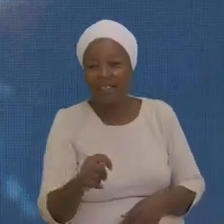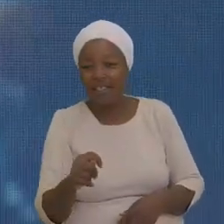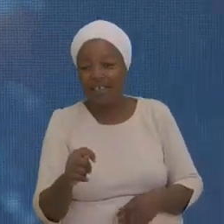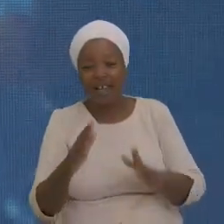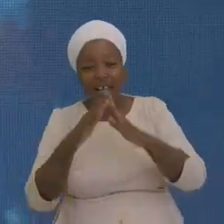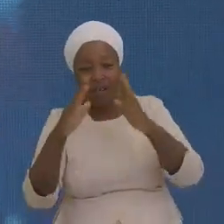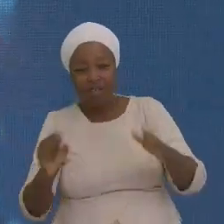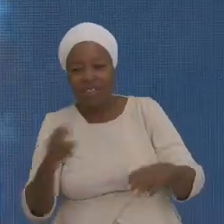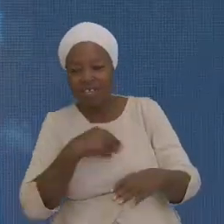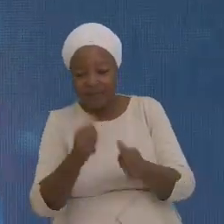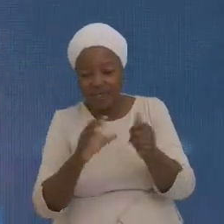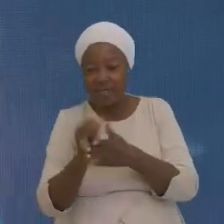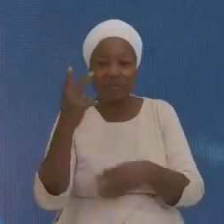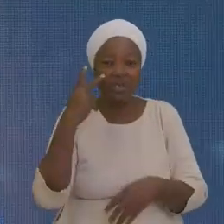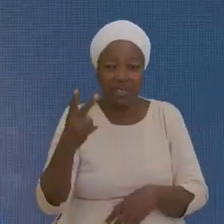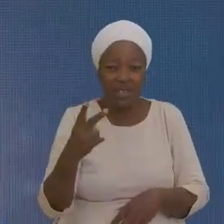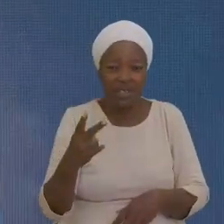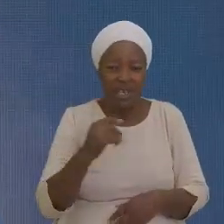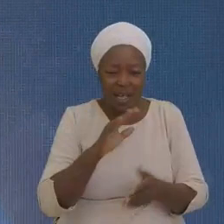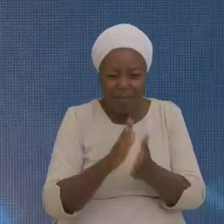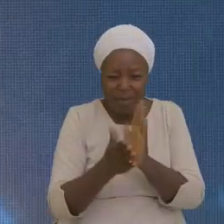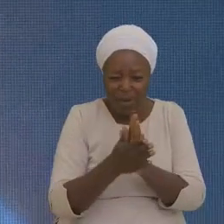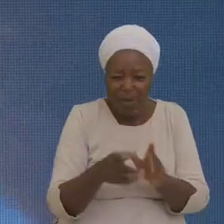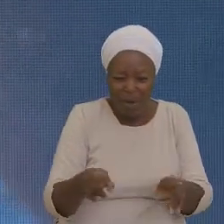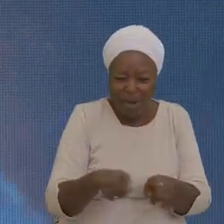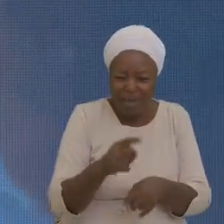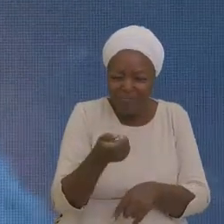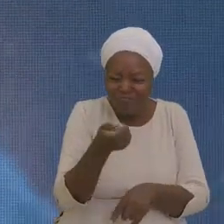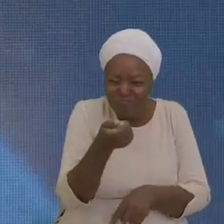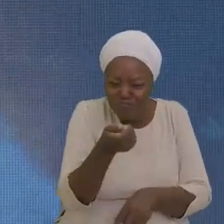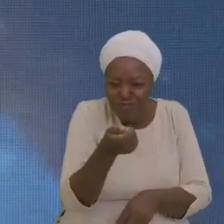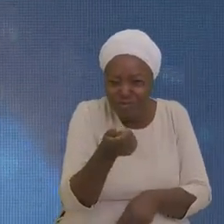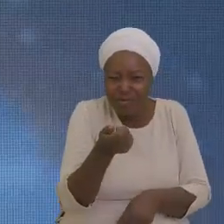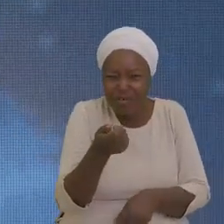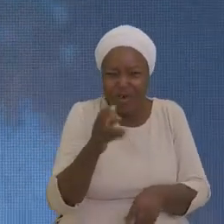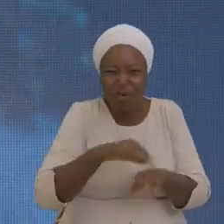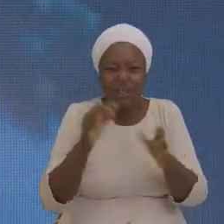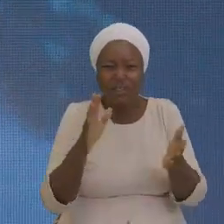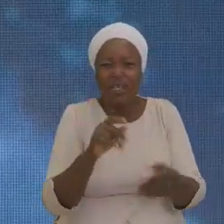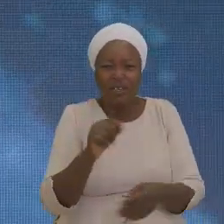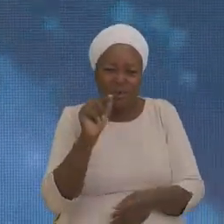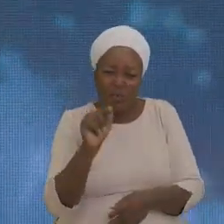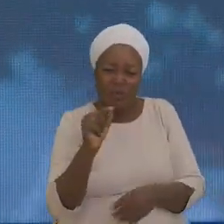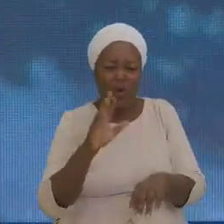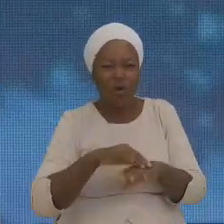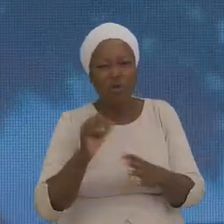and everything you see, they become like dots on the paper.